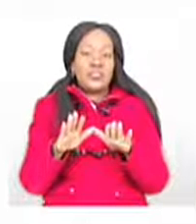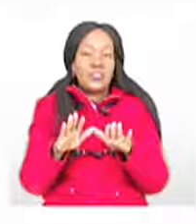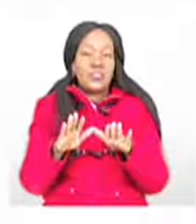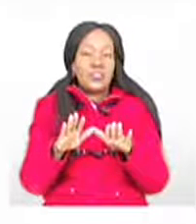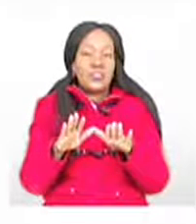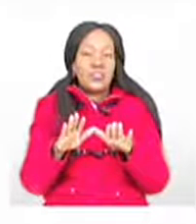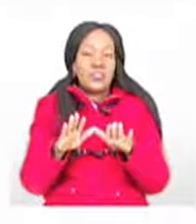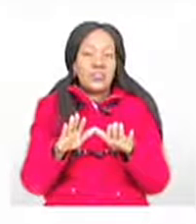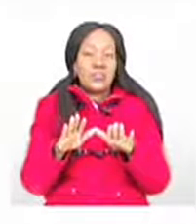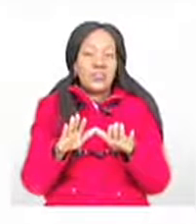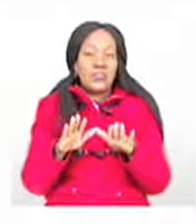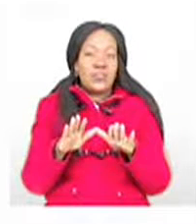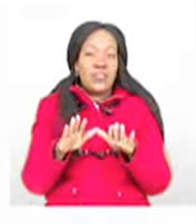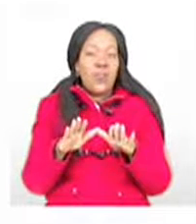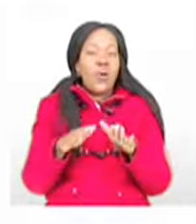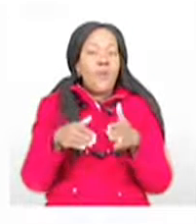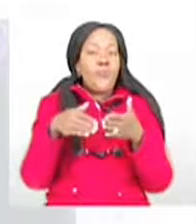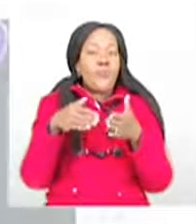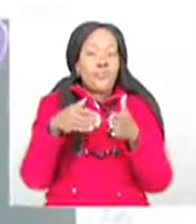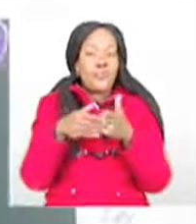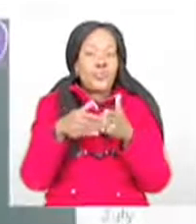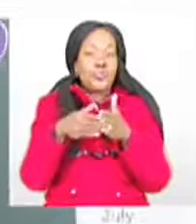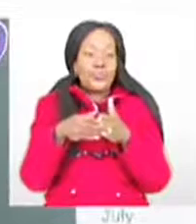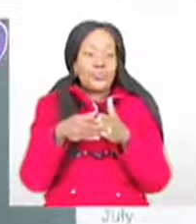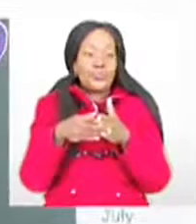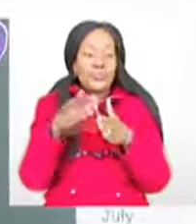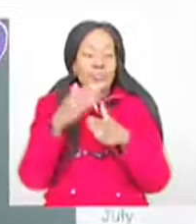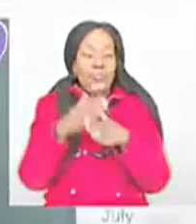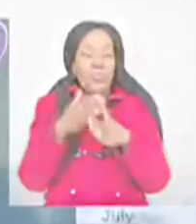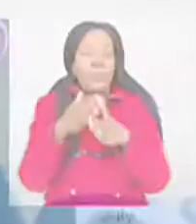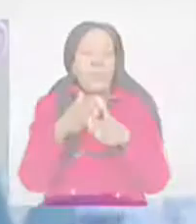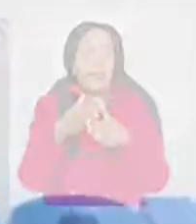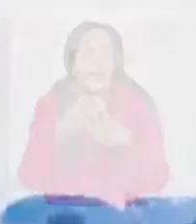we will end our lesson for now.